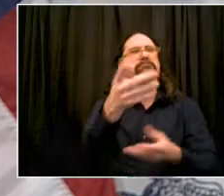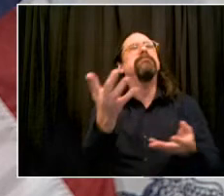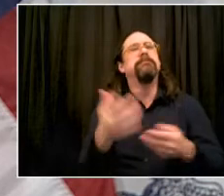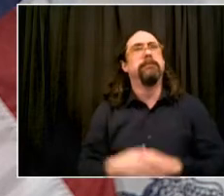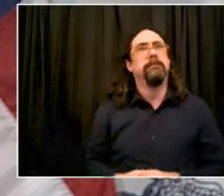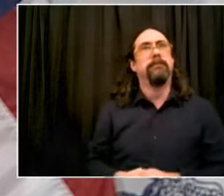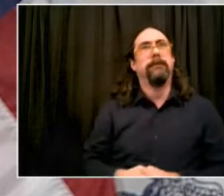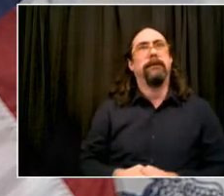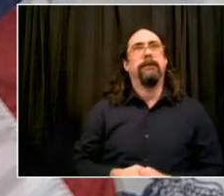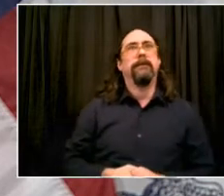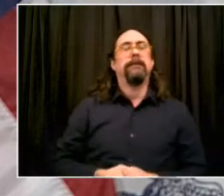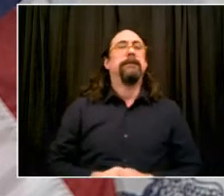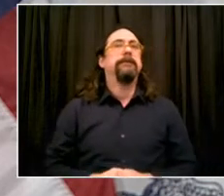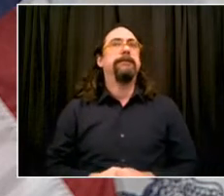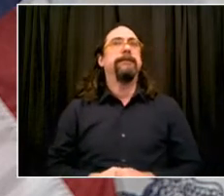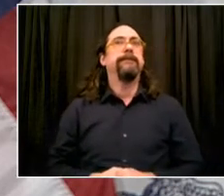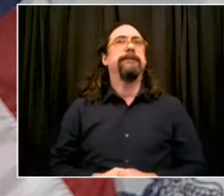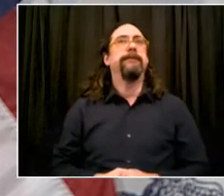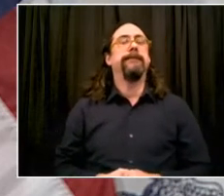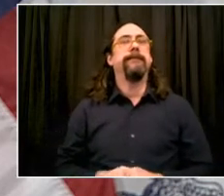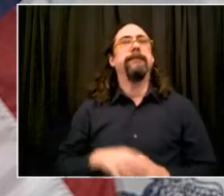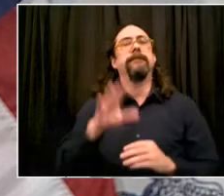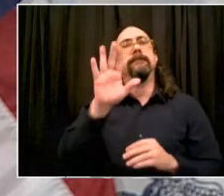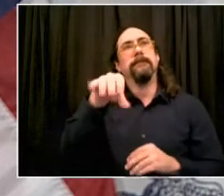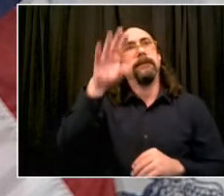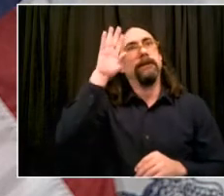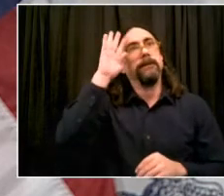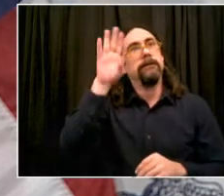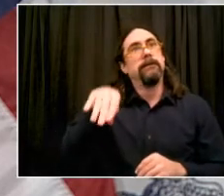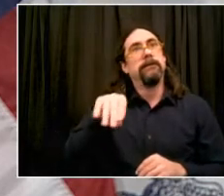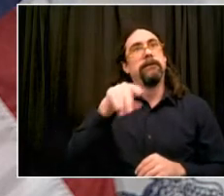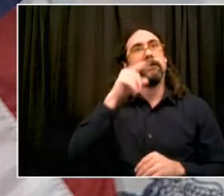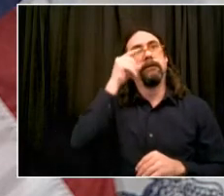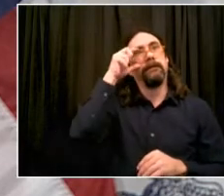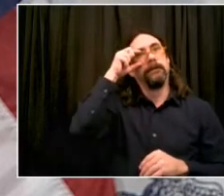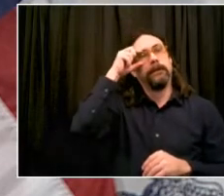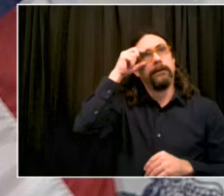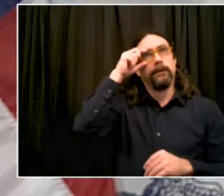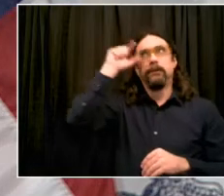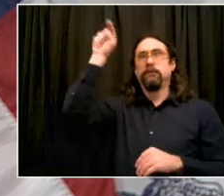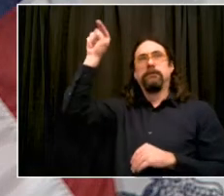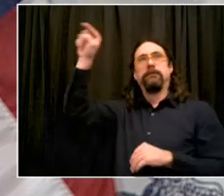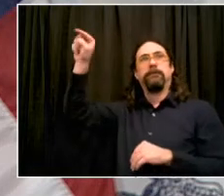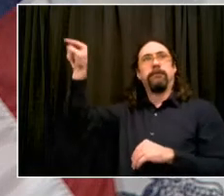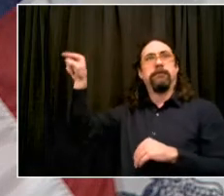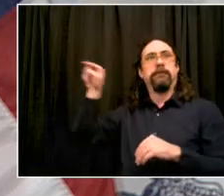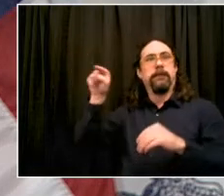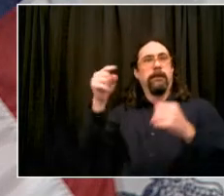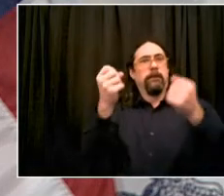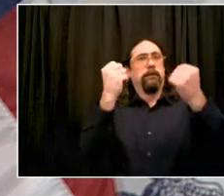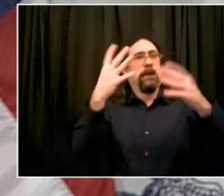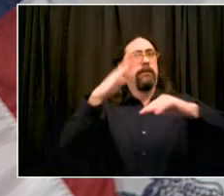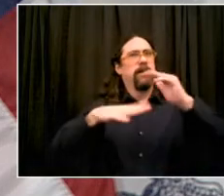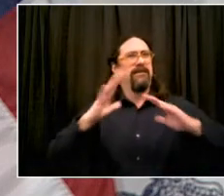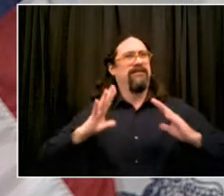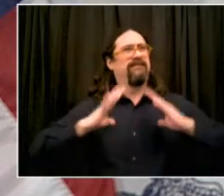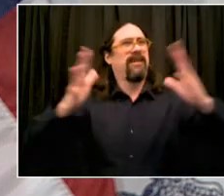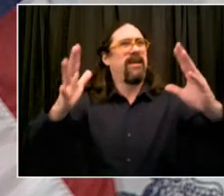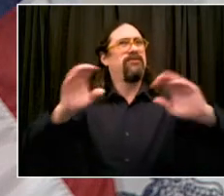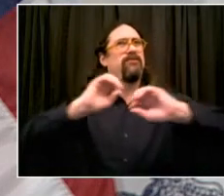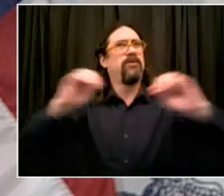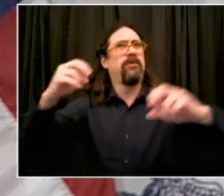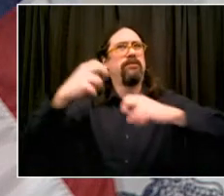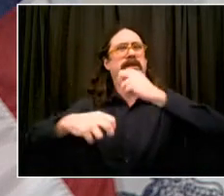all over New York City where we don't have those problems, but this particular site, if we've had that consistent a set of problems, we got to look at it very carefully